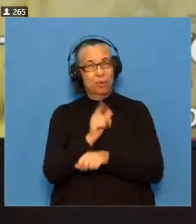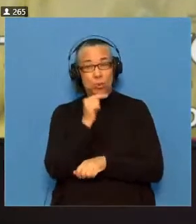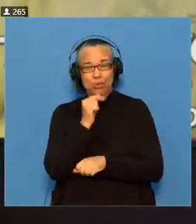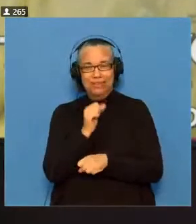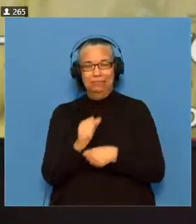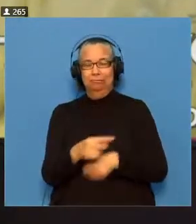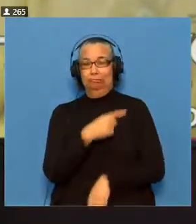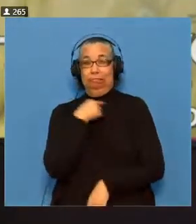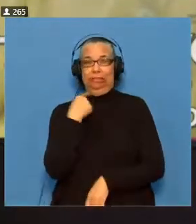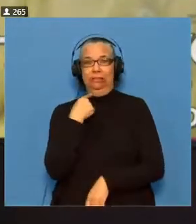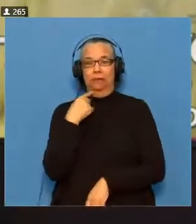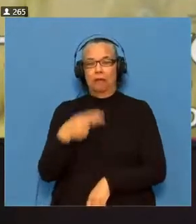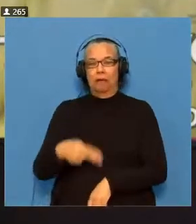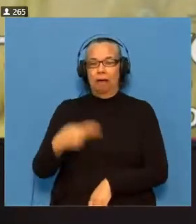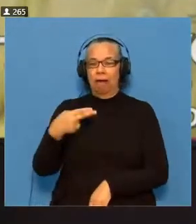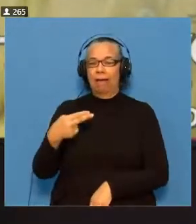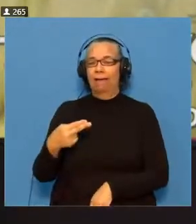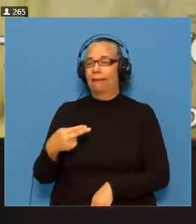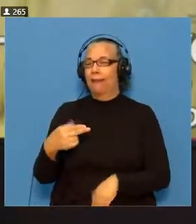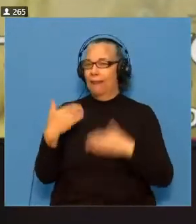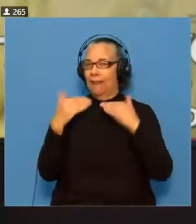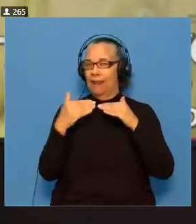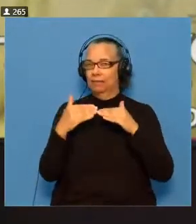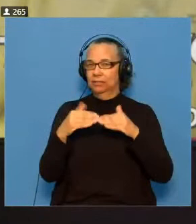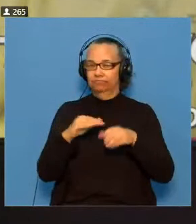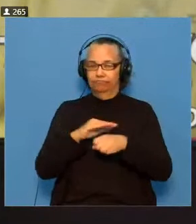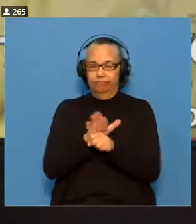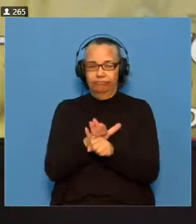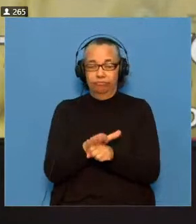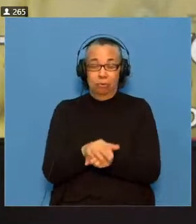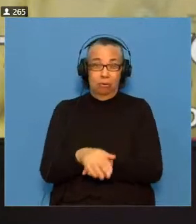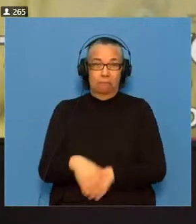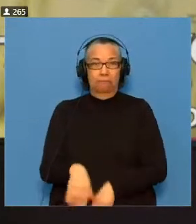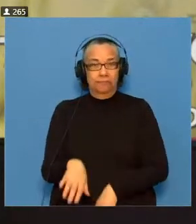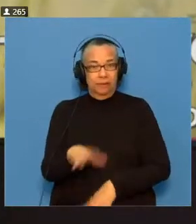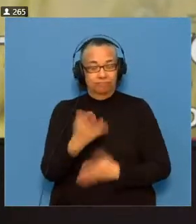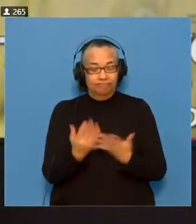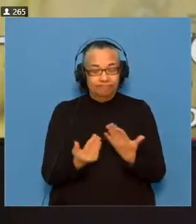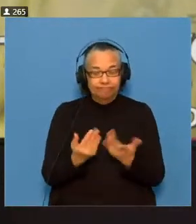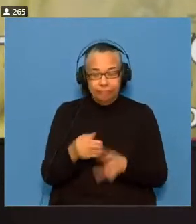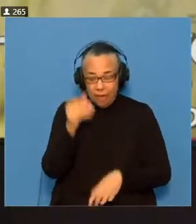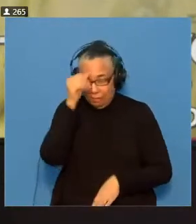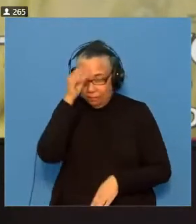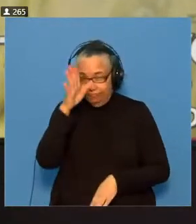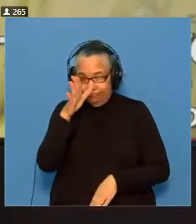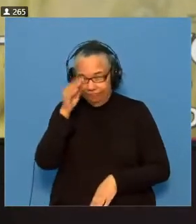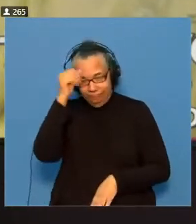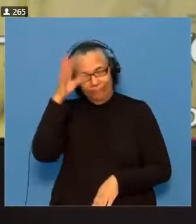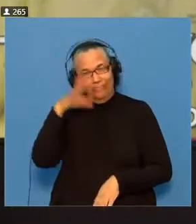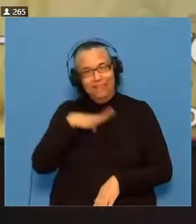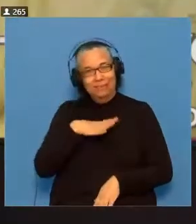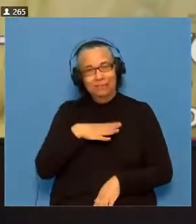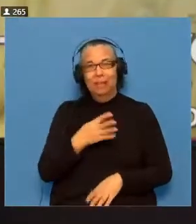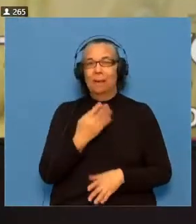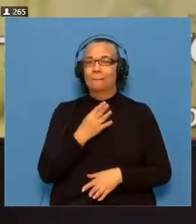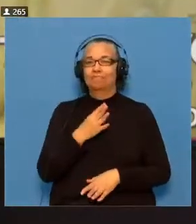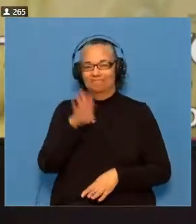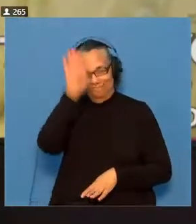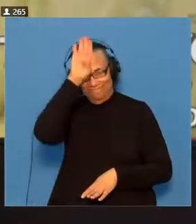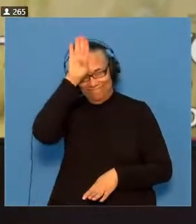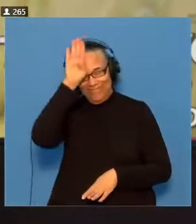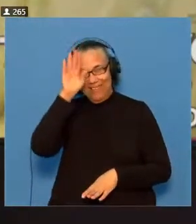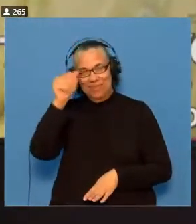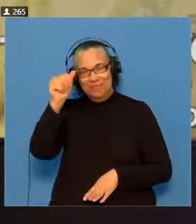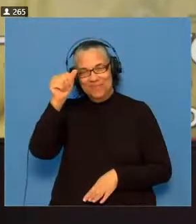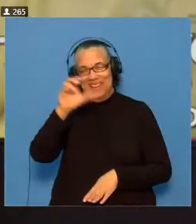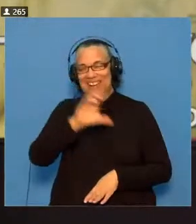to COVID-19, and this includes firemen, police, corrections officers, and personnel at the ports of entry, as well as